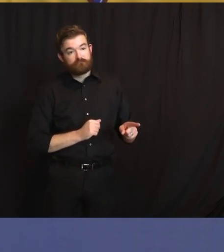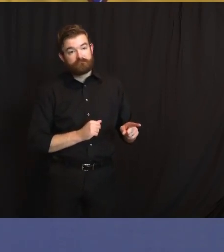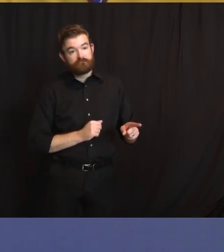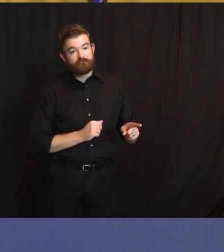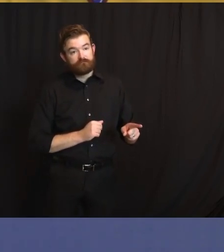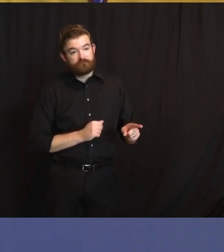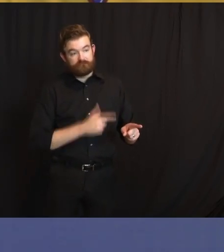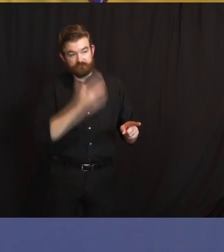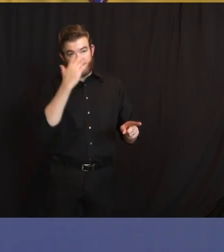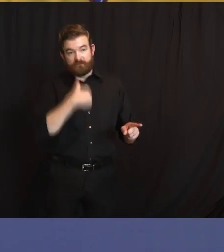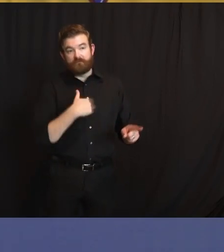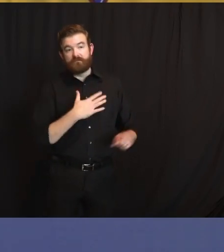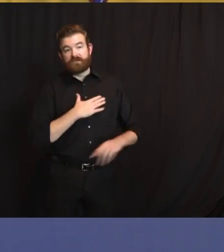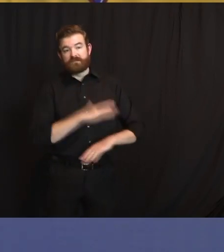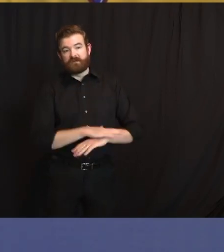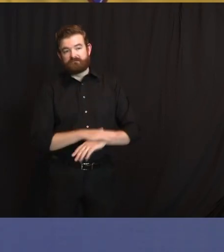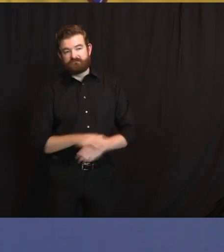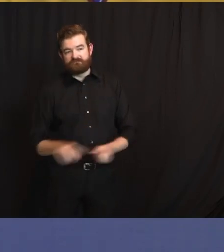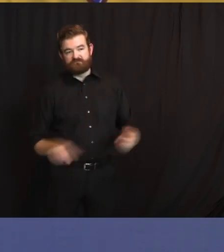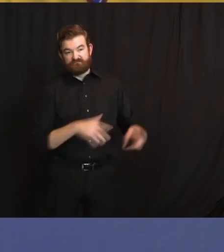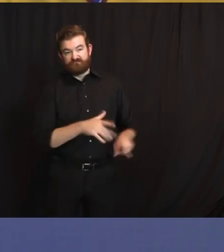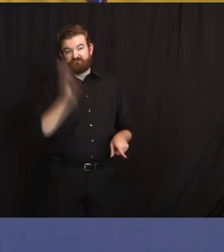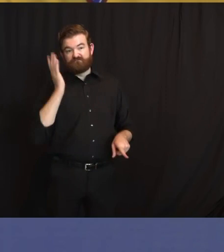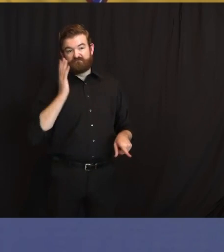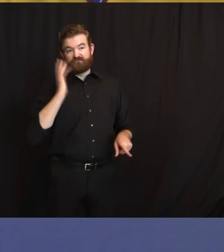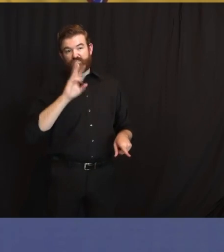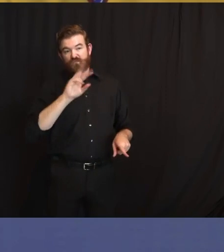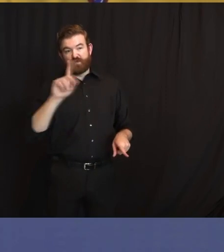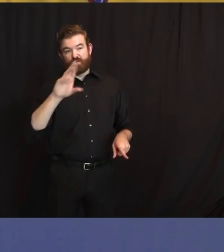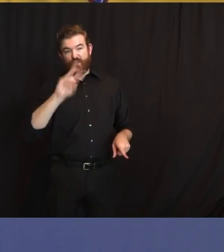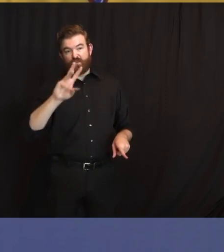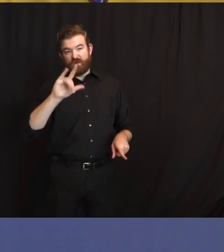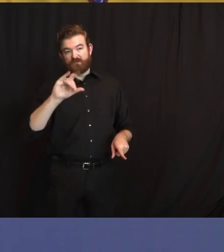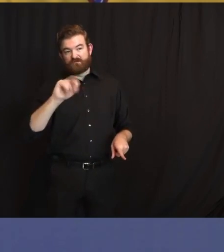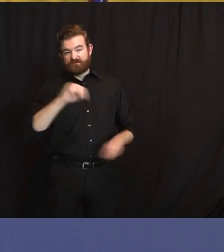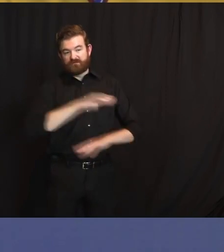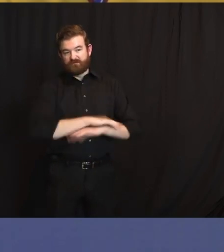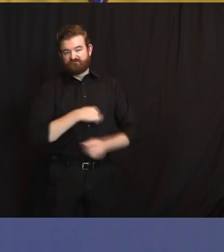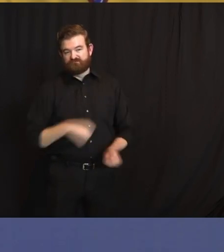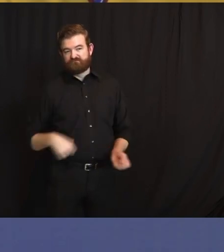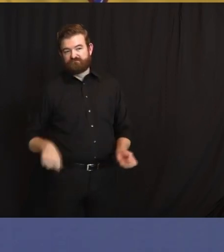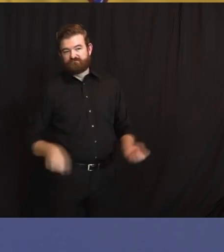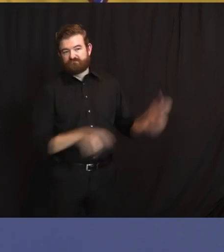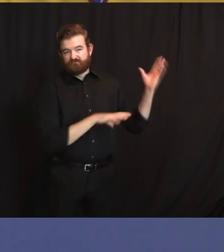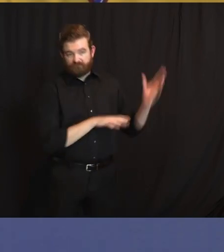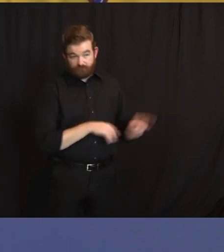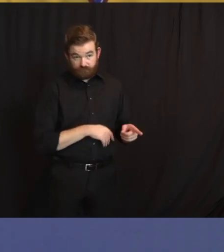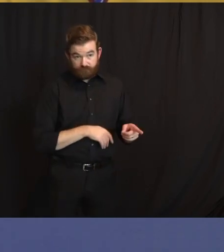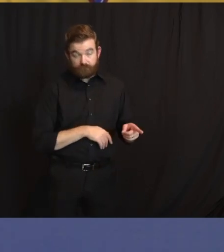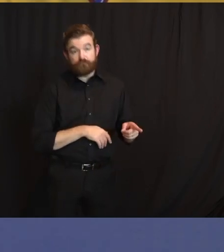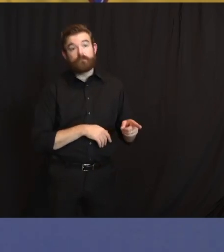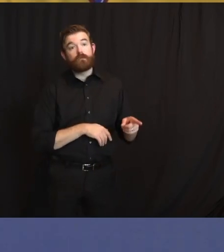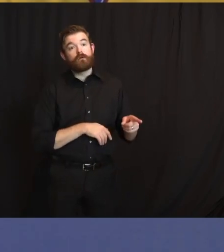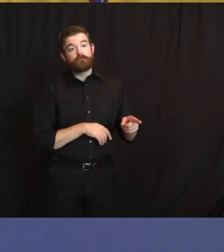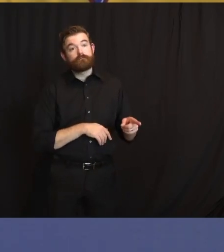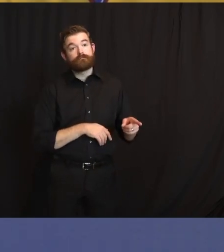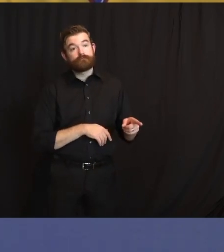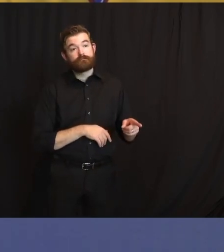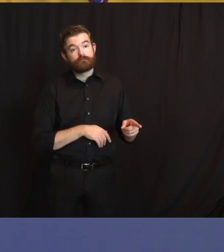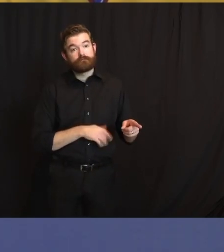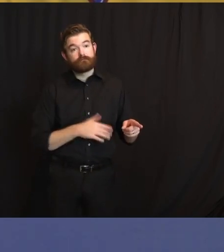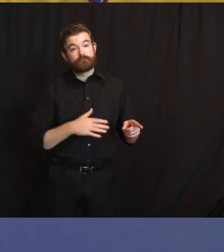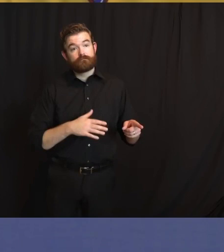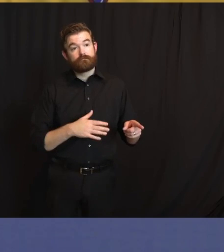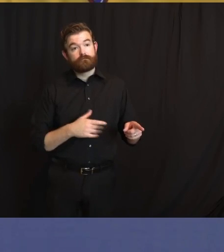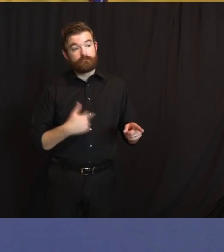colleague. I'm glad to hear my ballot made it. That's good news. Further proof that I voted. Again,